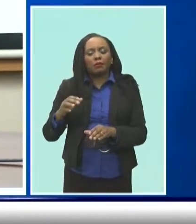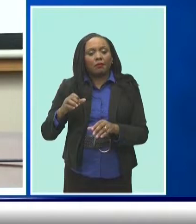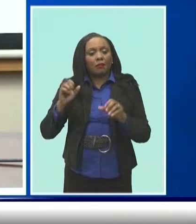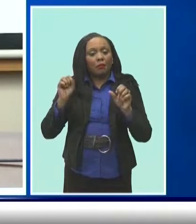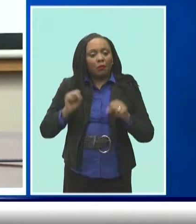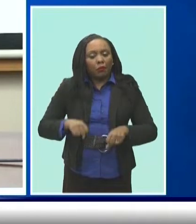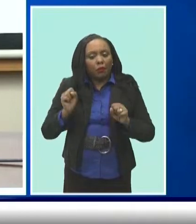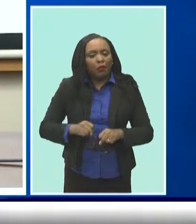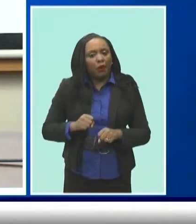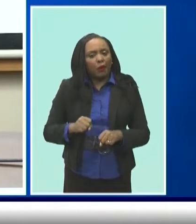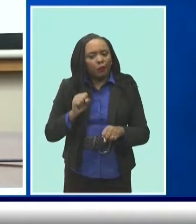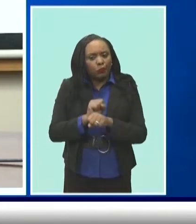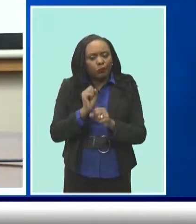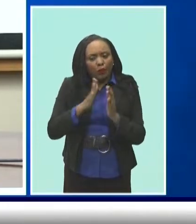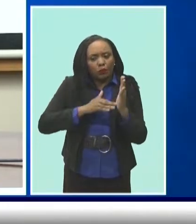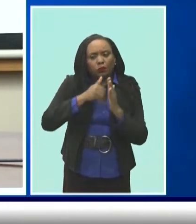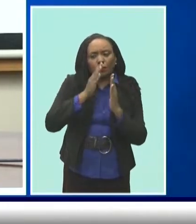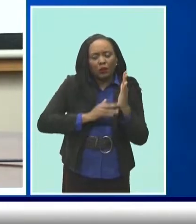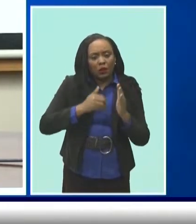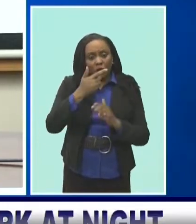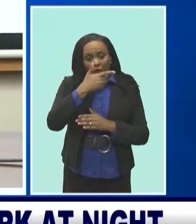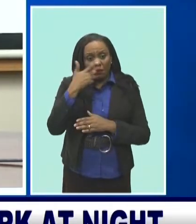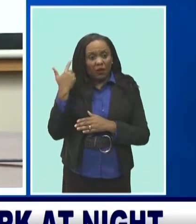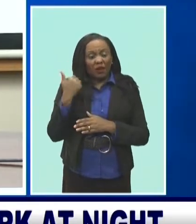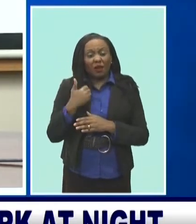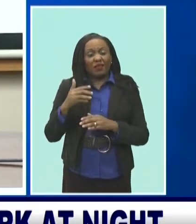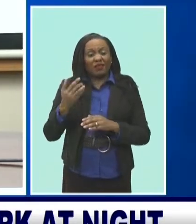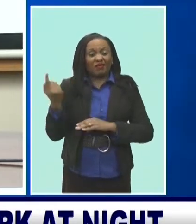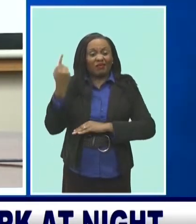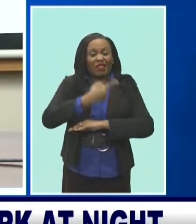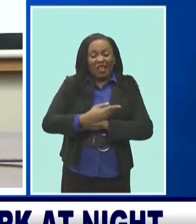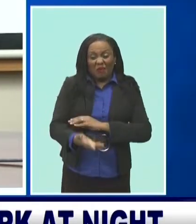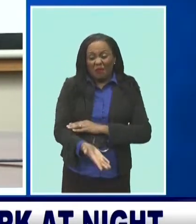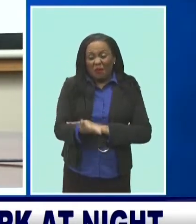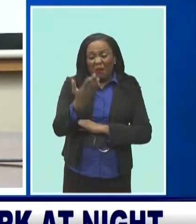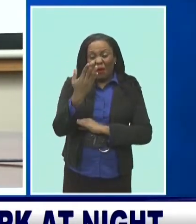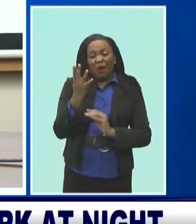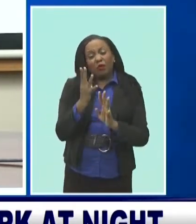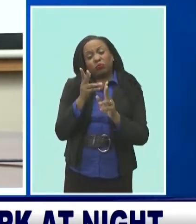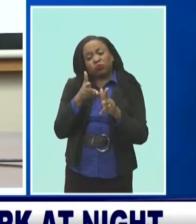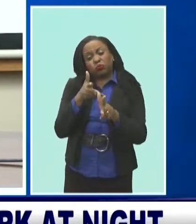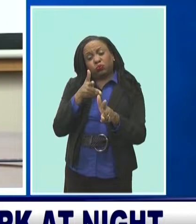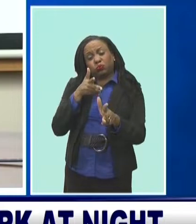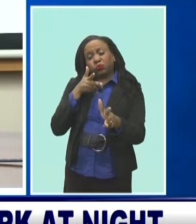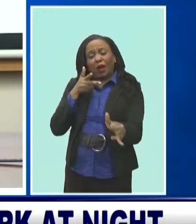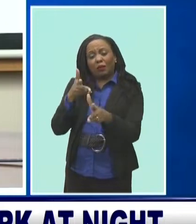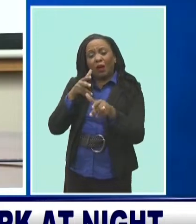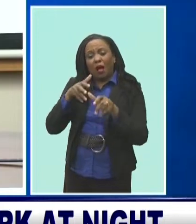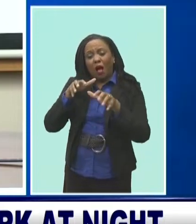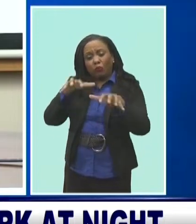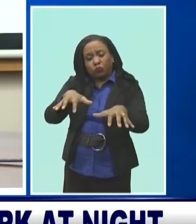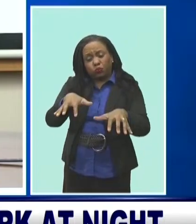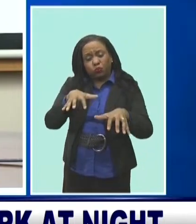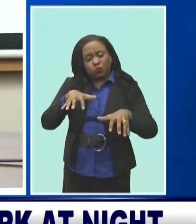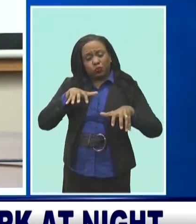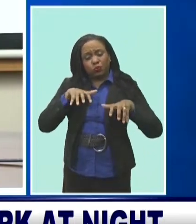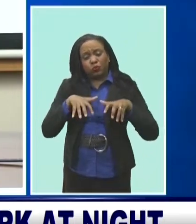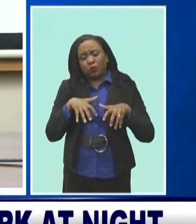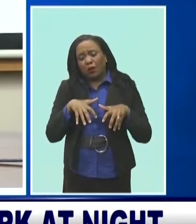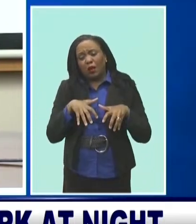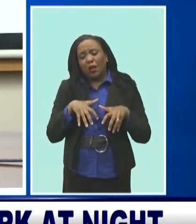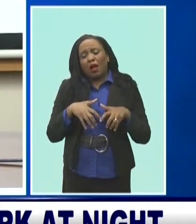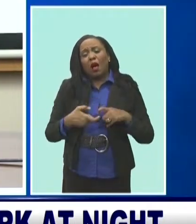traffic, which has been a problem for years. When you're painting the road and the traffic, it backs up the traffic for